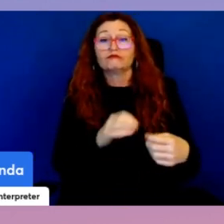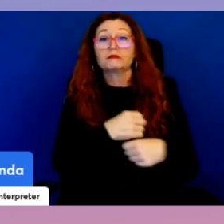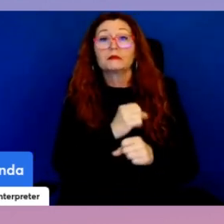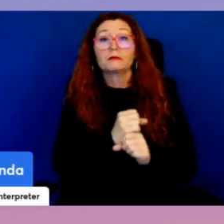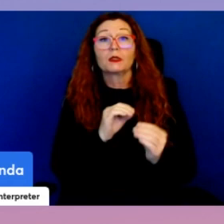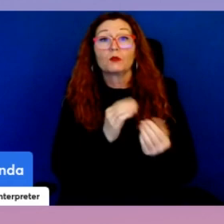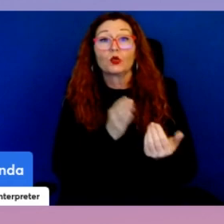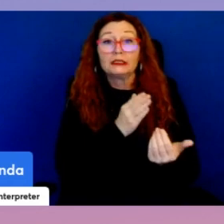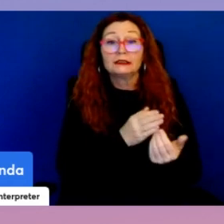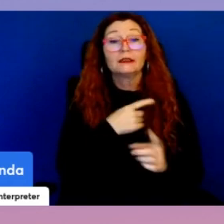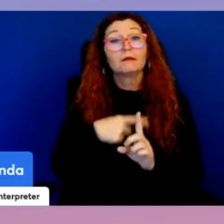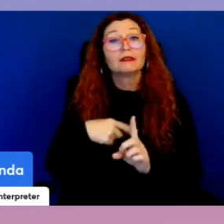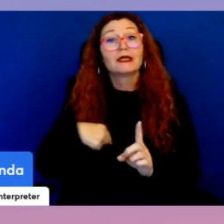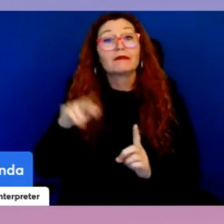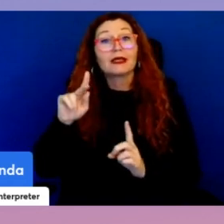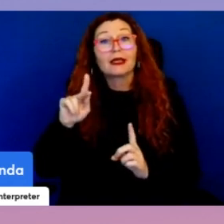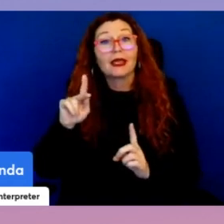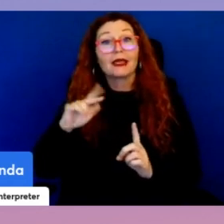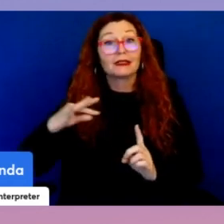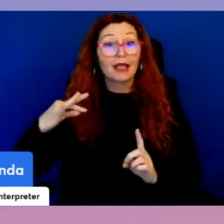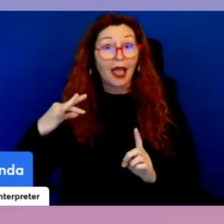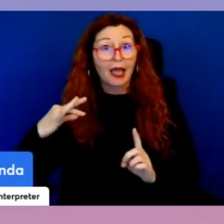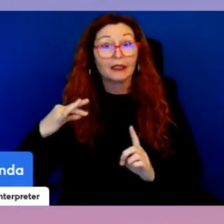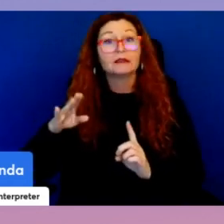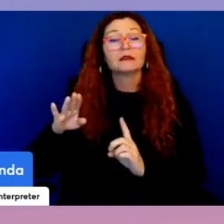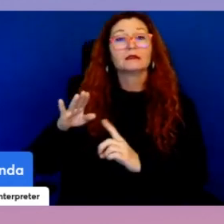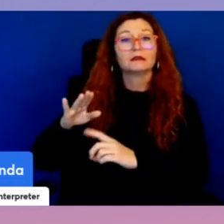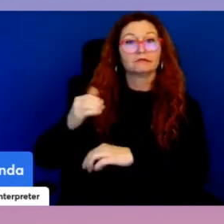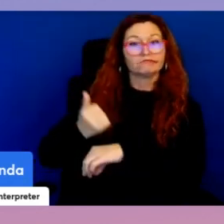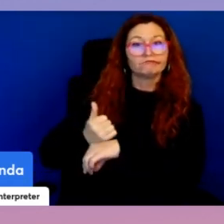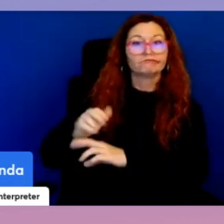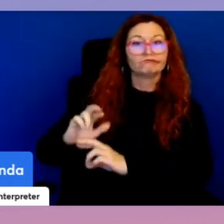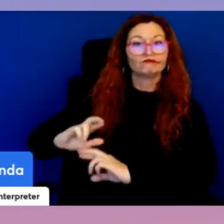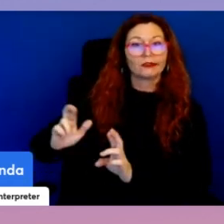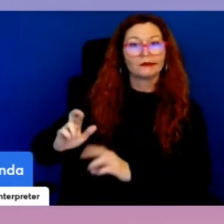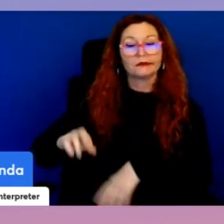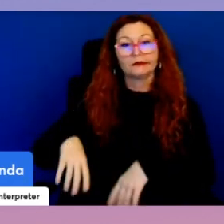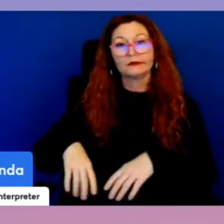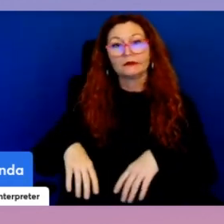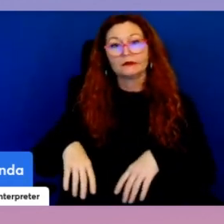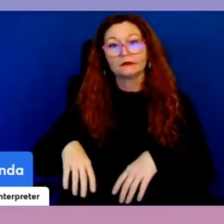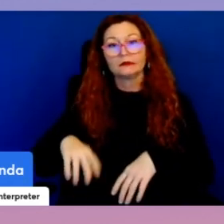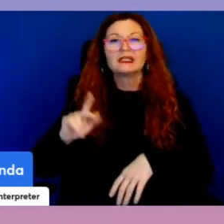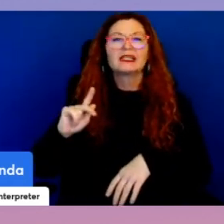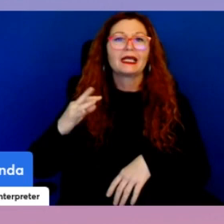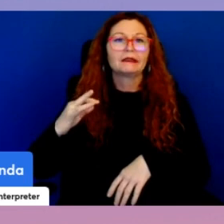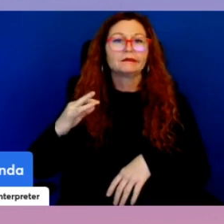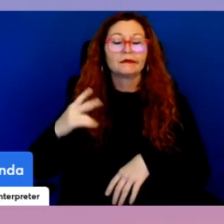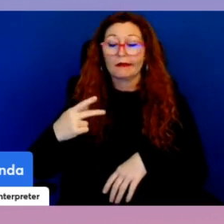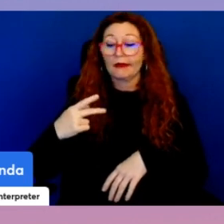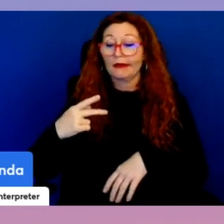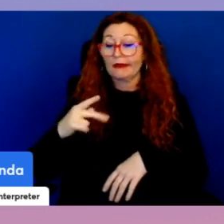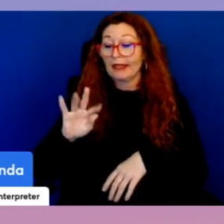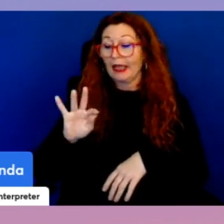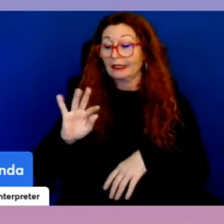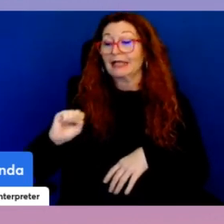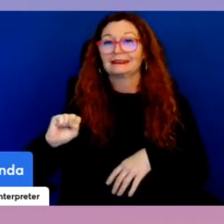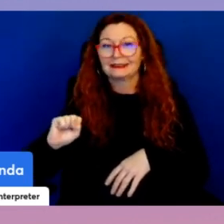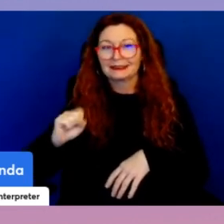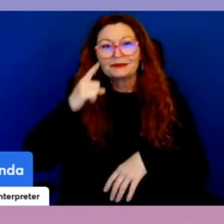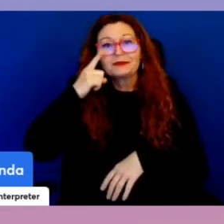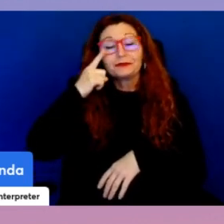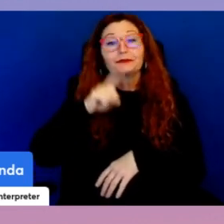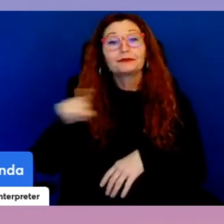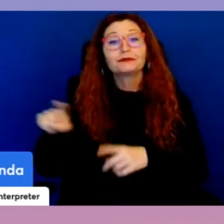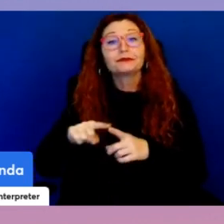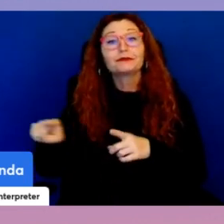have K9S installed here as well, if you like that. And I also have kubectx